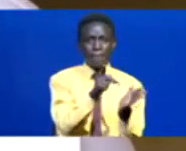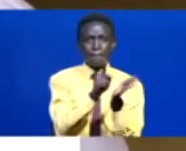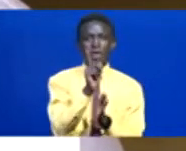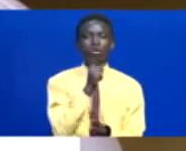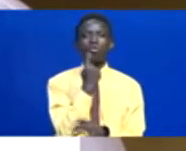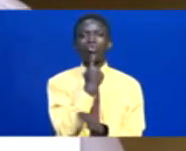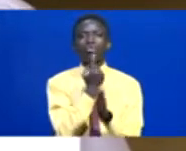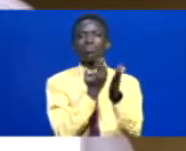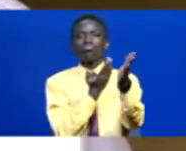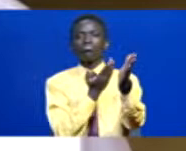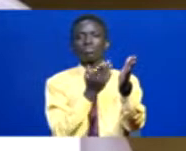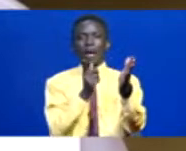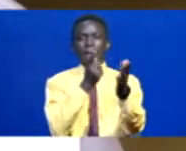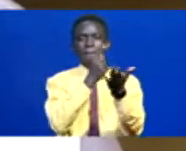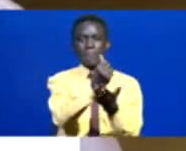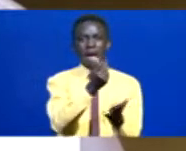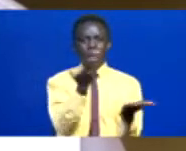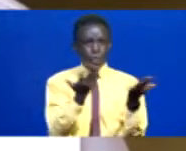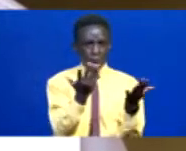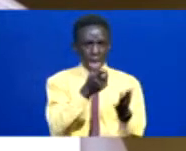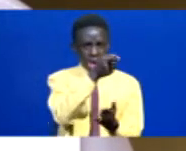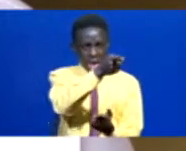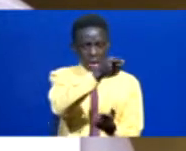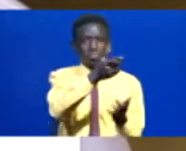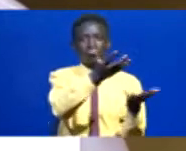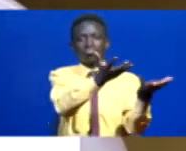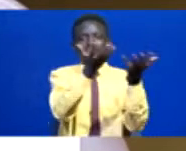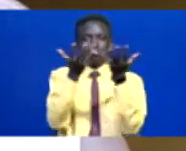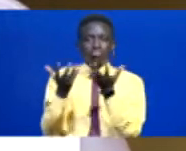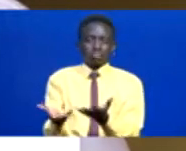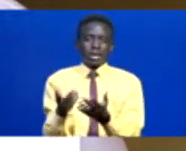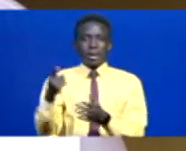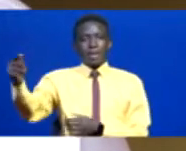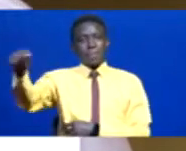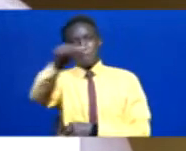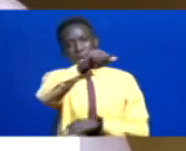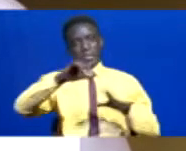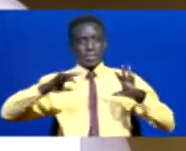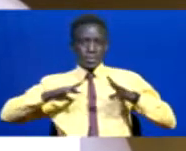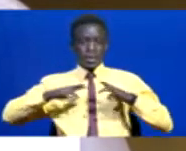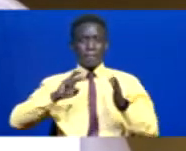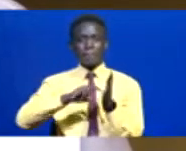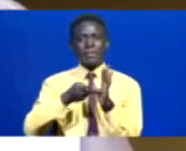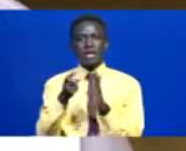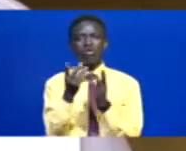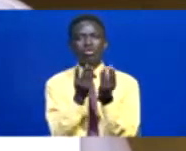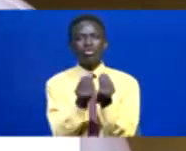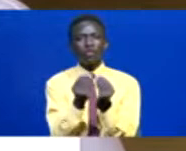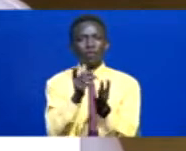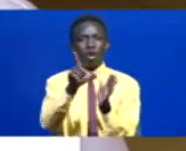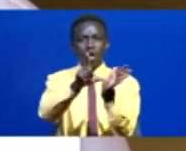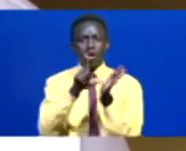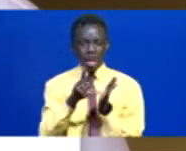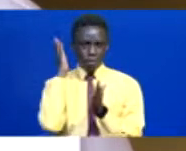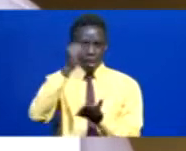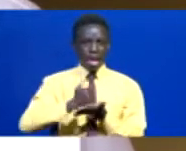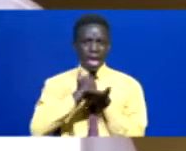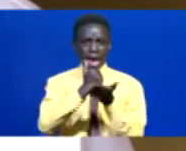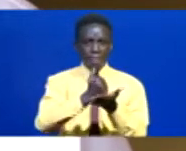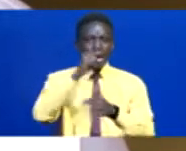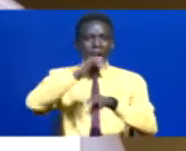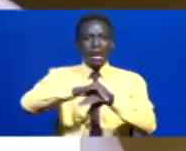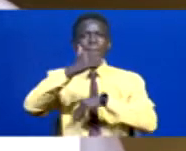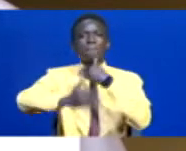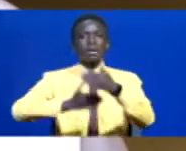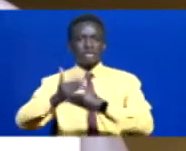watakuwa misuse funds. So hizo grants tawasaidia, the soft loan tawasaidia, wapate raw material the two of